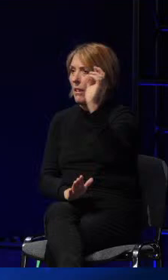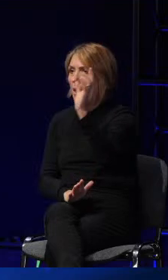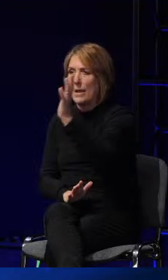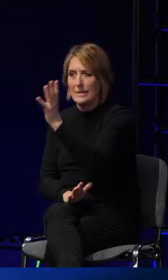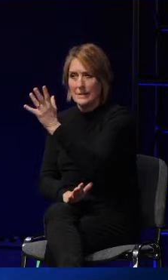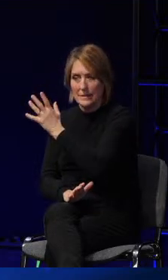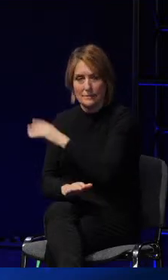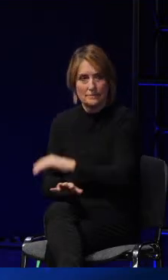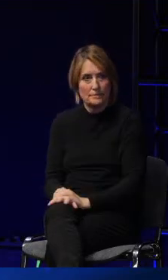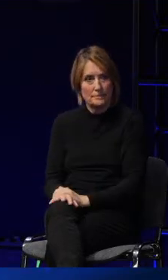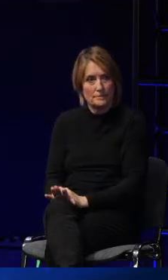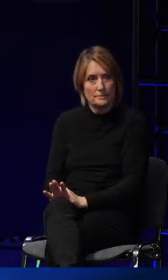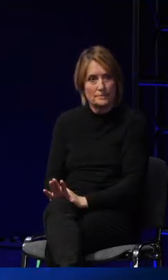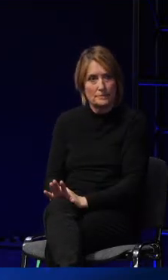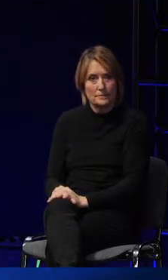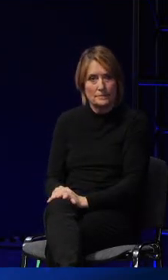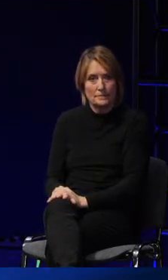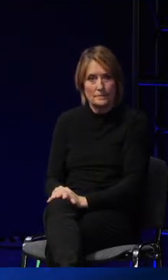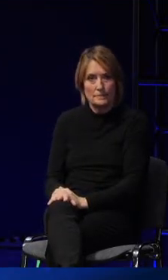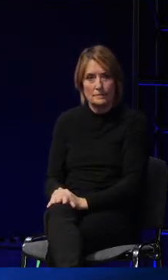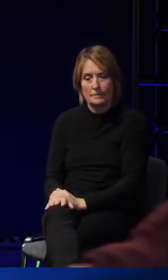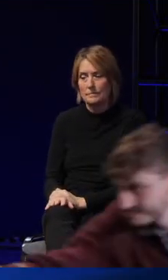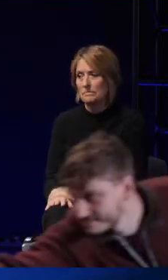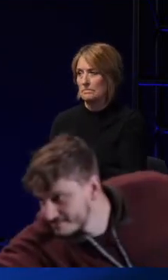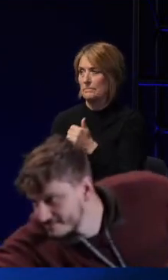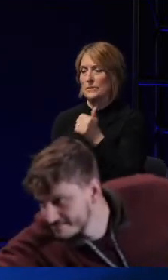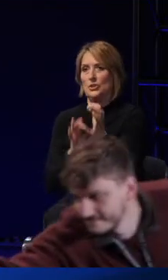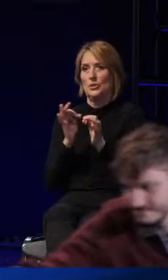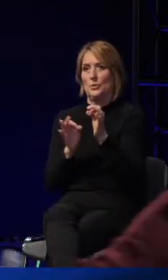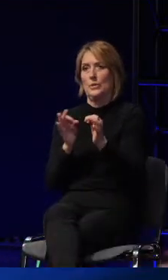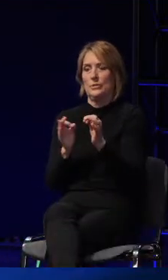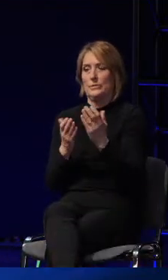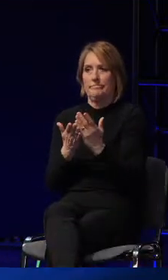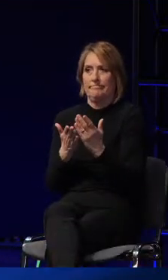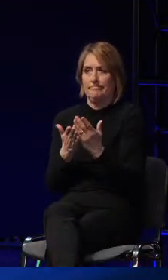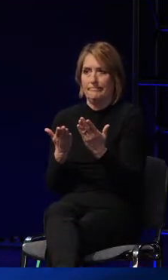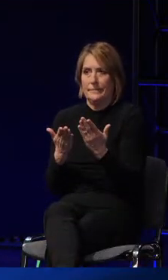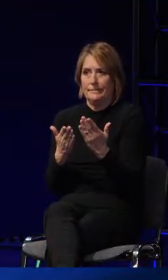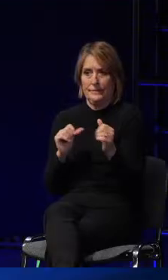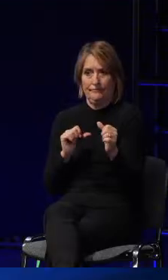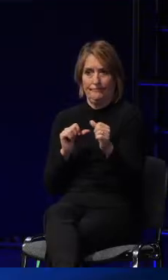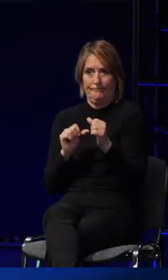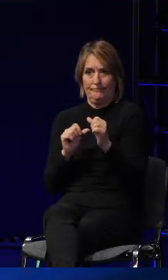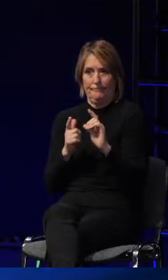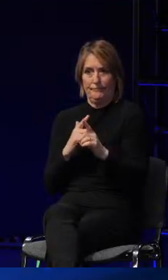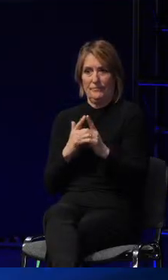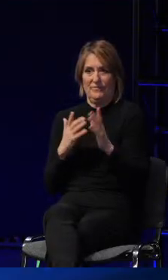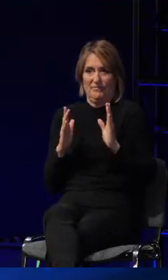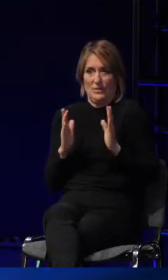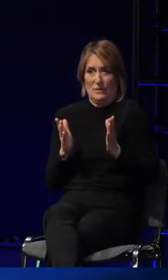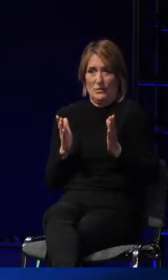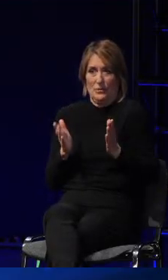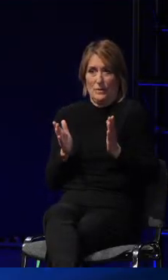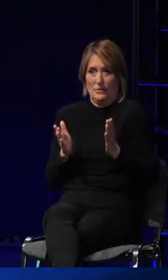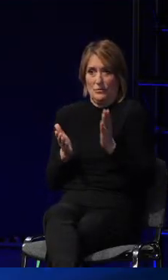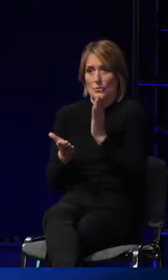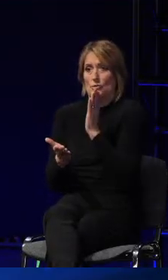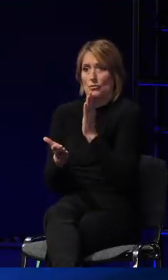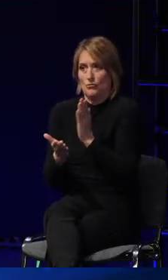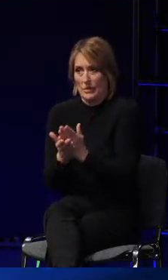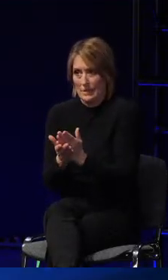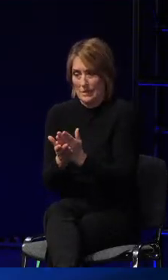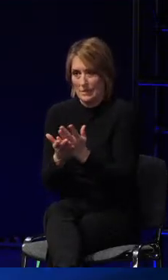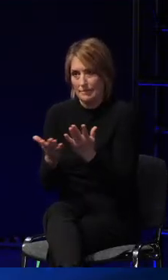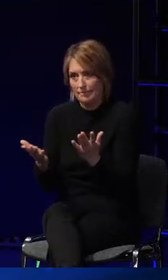It's a good question. The short answer is that ultimately it just sort of comes down to trust,